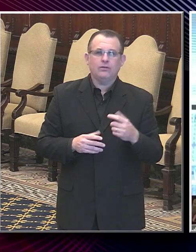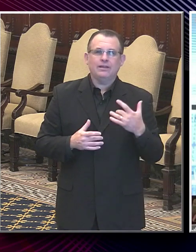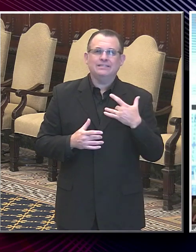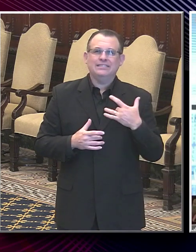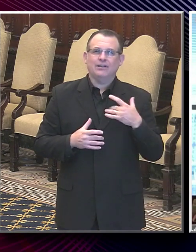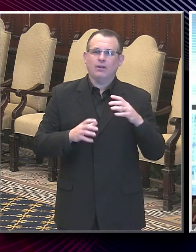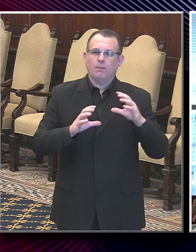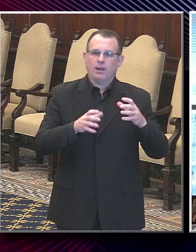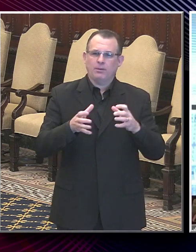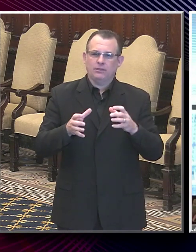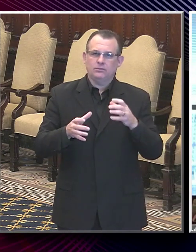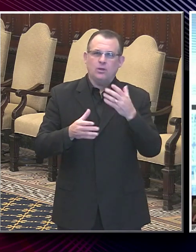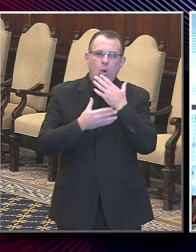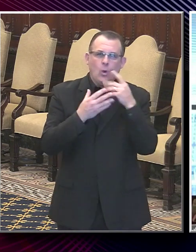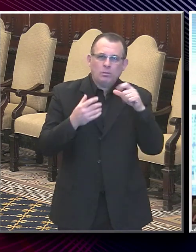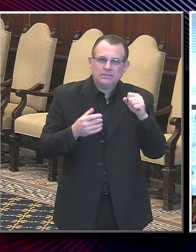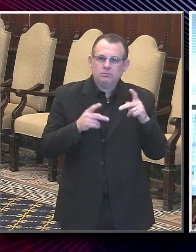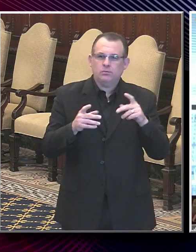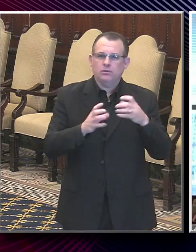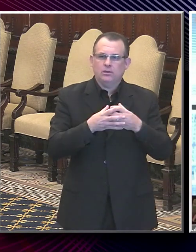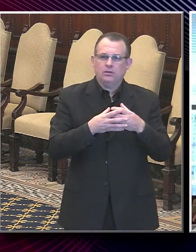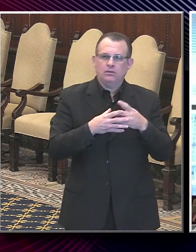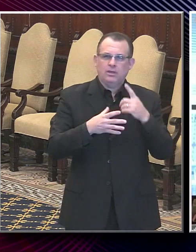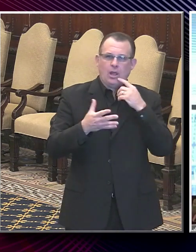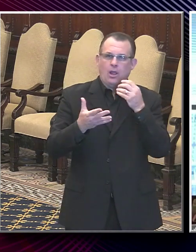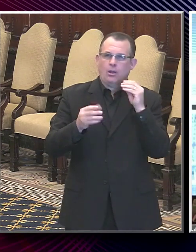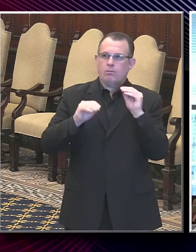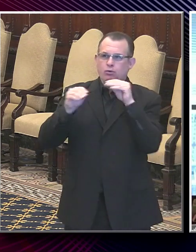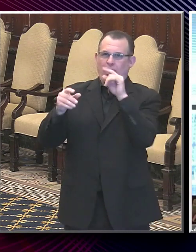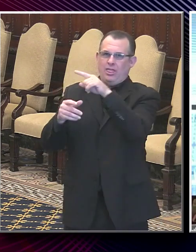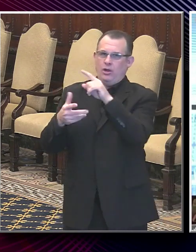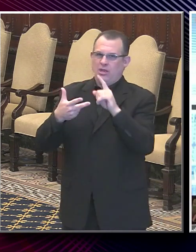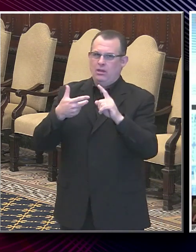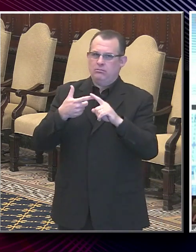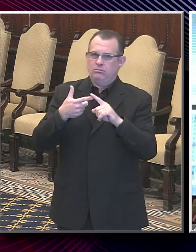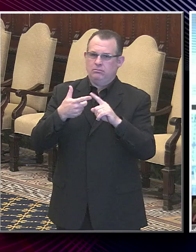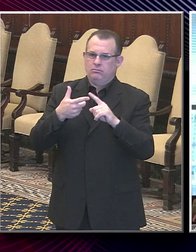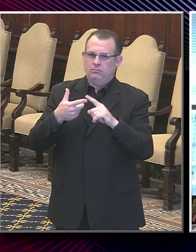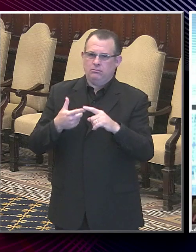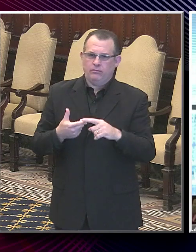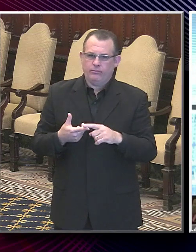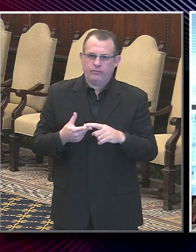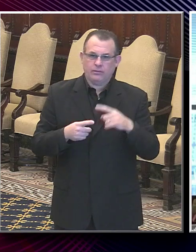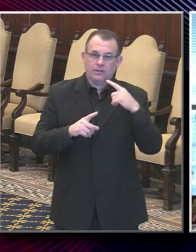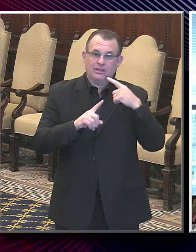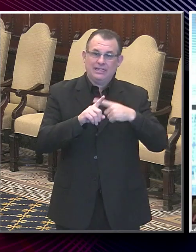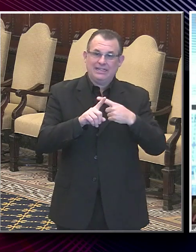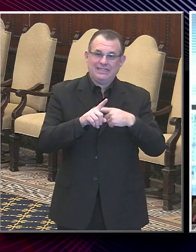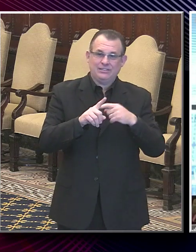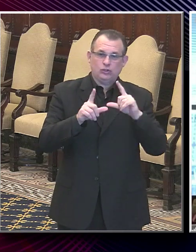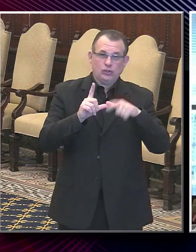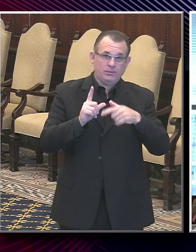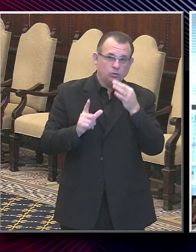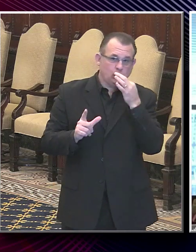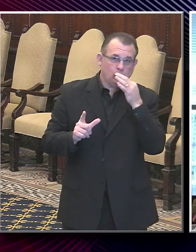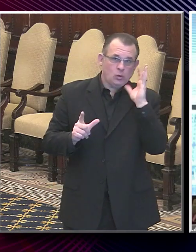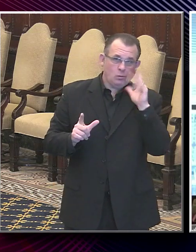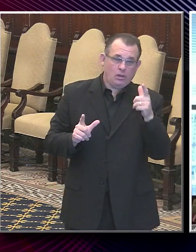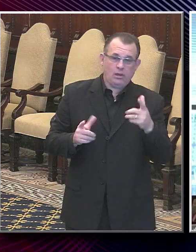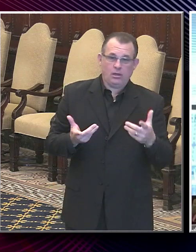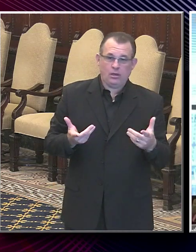facilities. The Spring Hill that lease is being terminated, and then there are